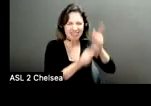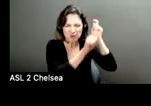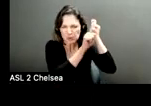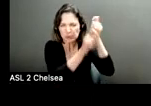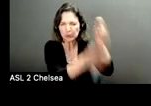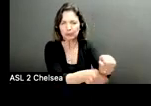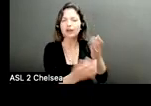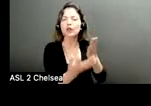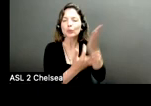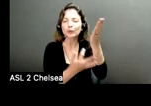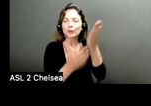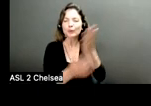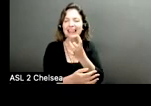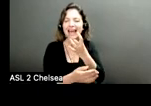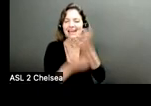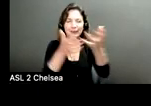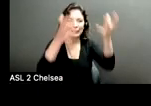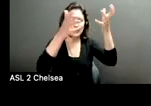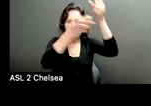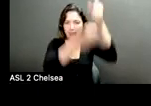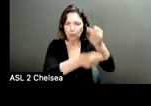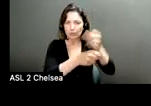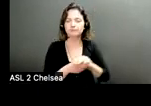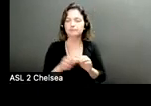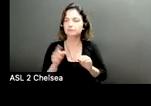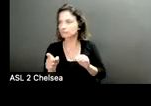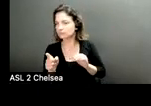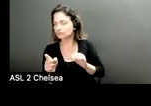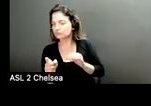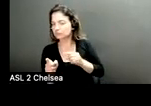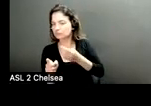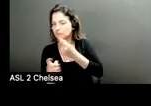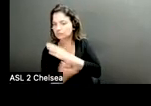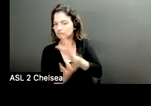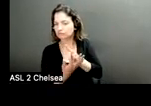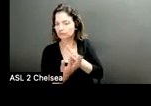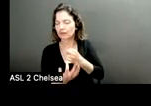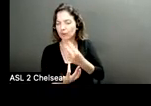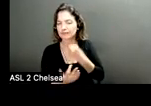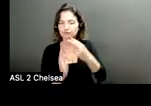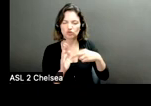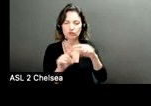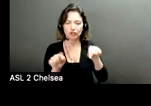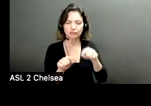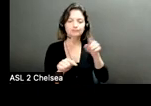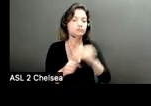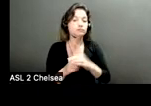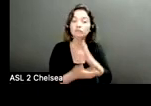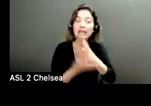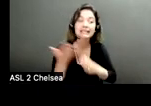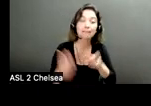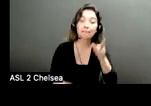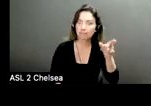kapow. And then there's something with a robot. LJT has left the meeting. There's something with a